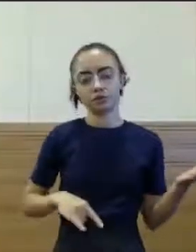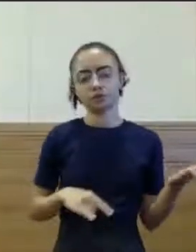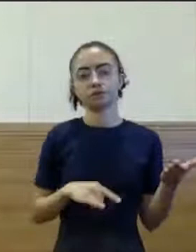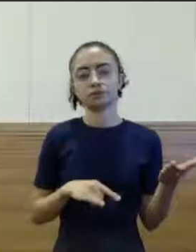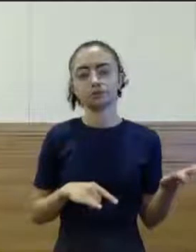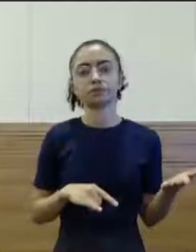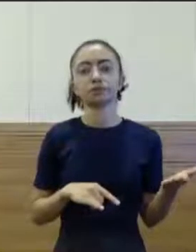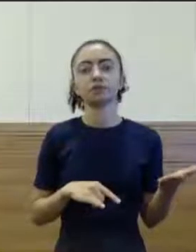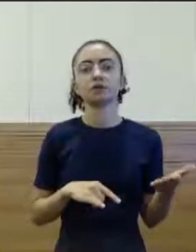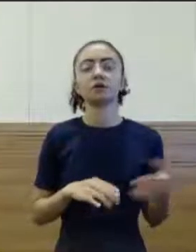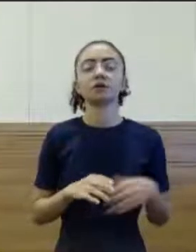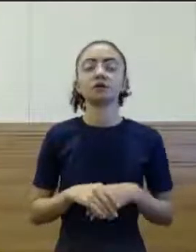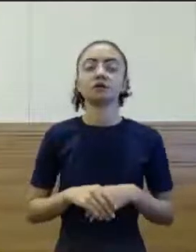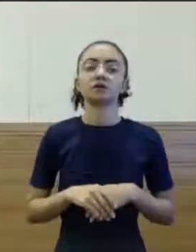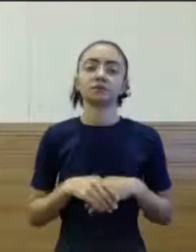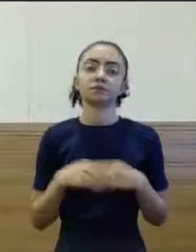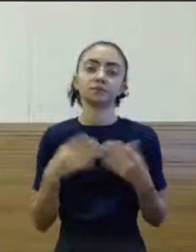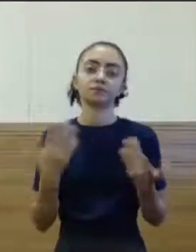according to that.